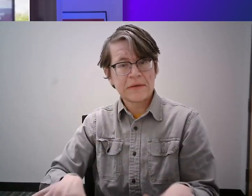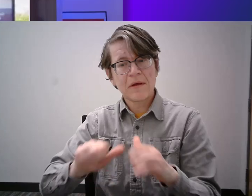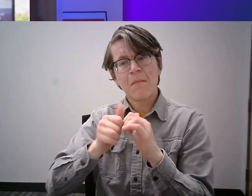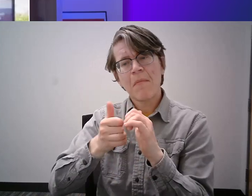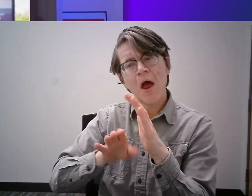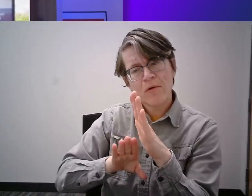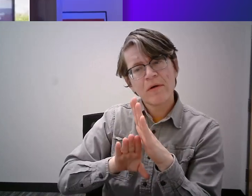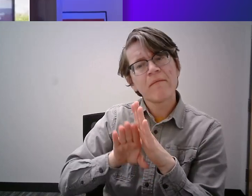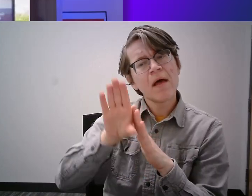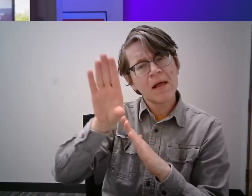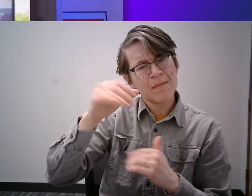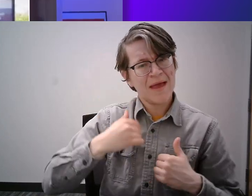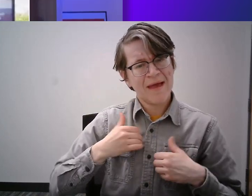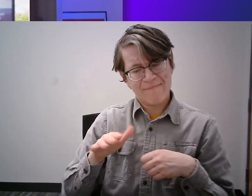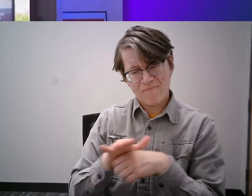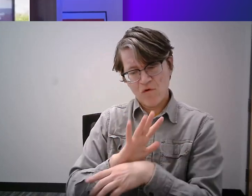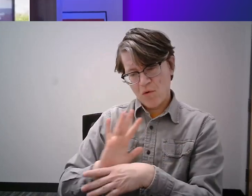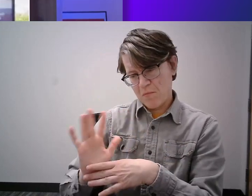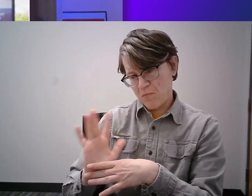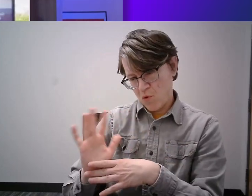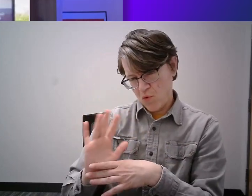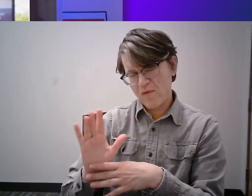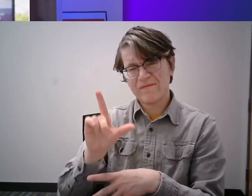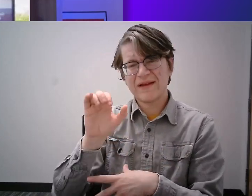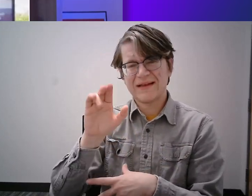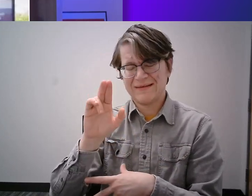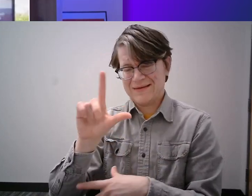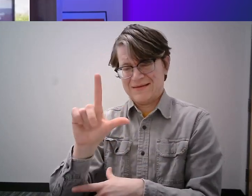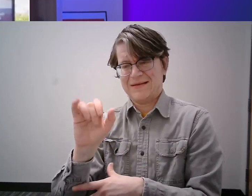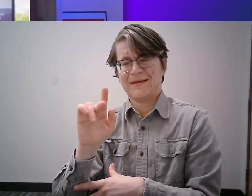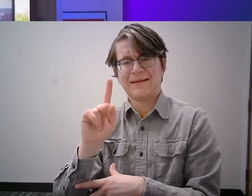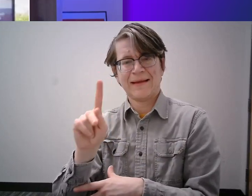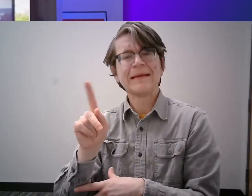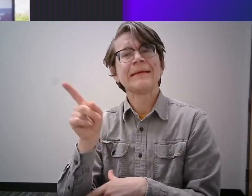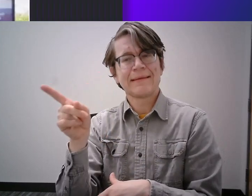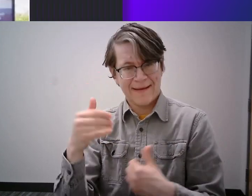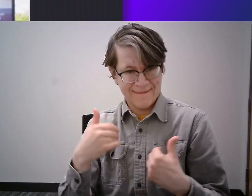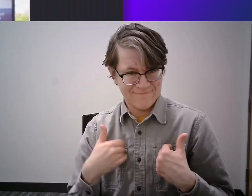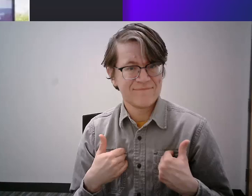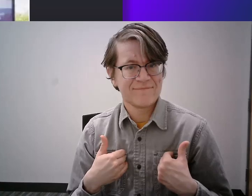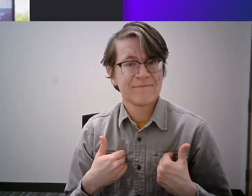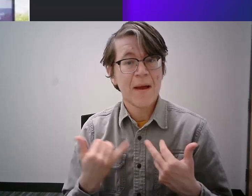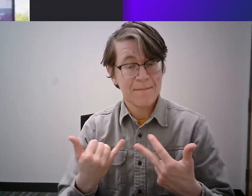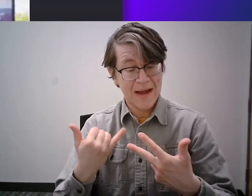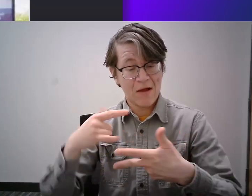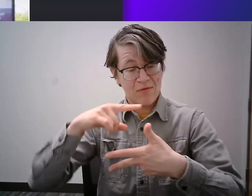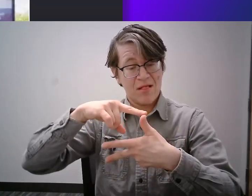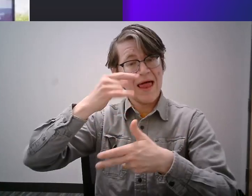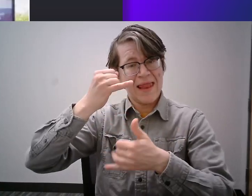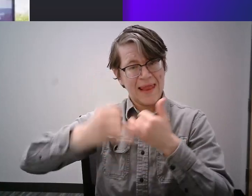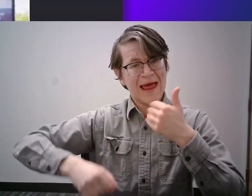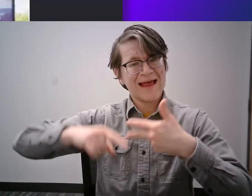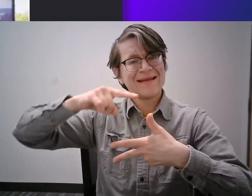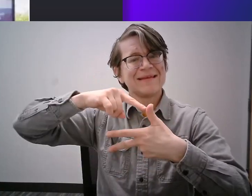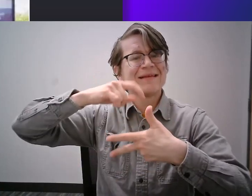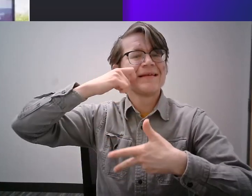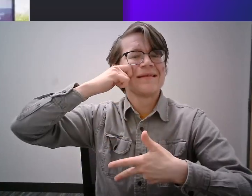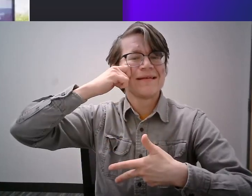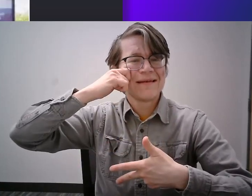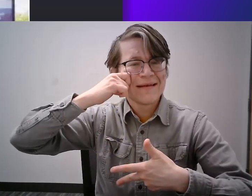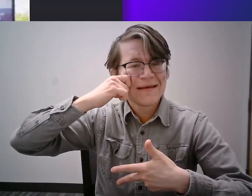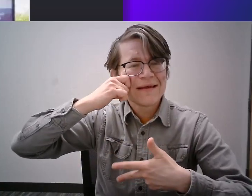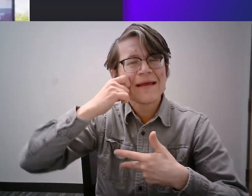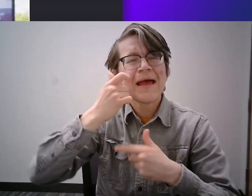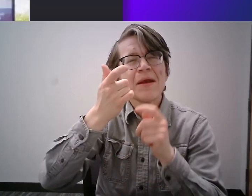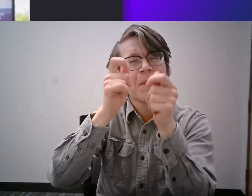I link it below and here. But one thing is still missing, and that's the skin, which is describing